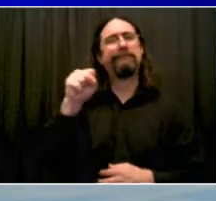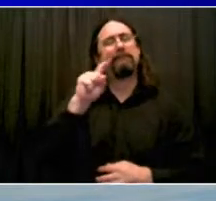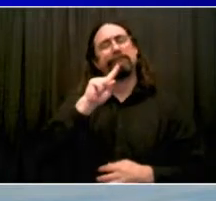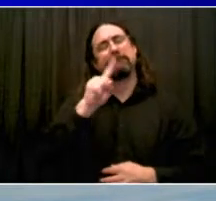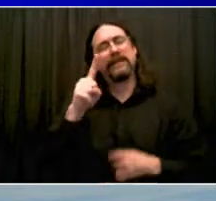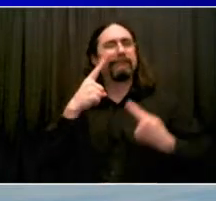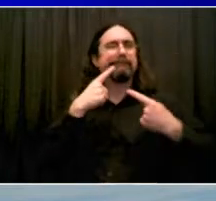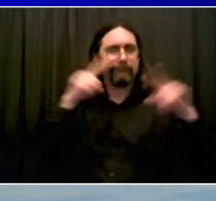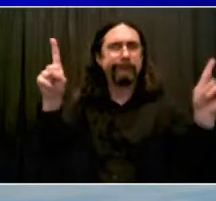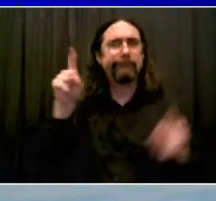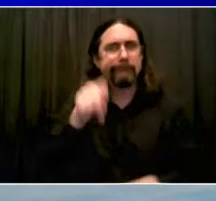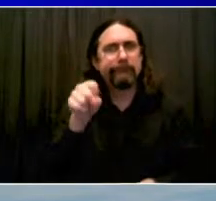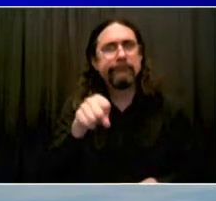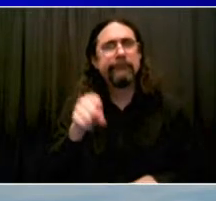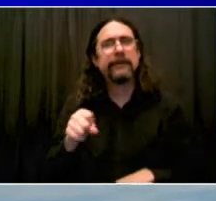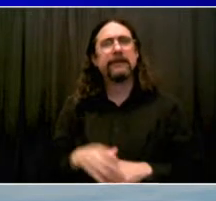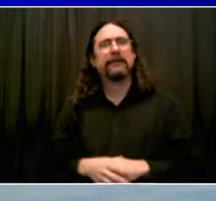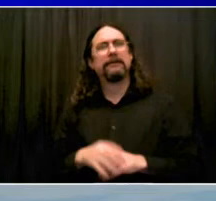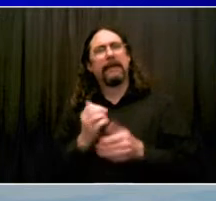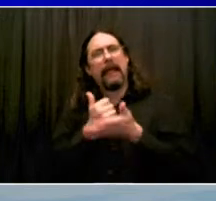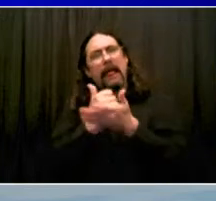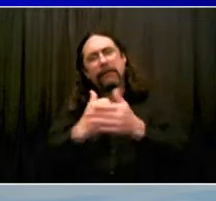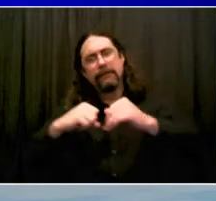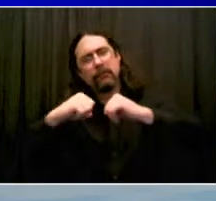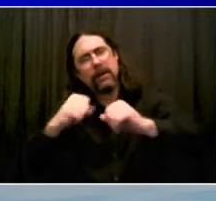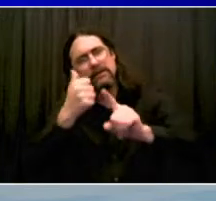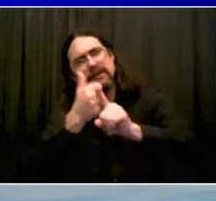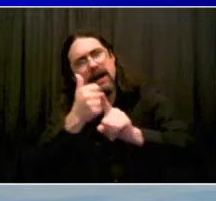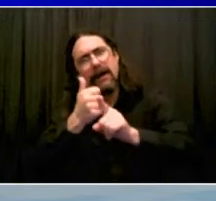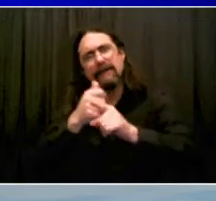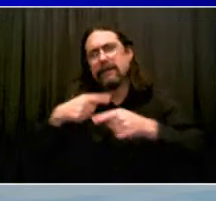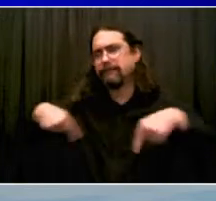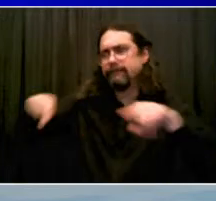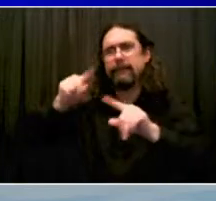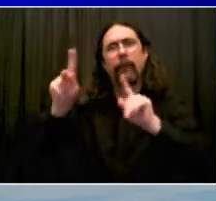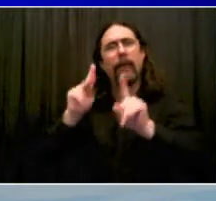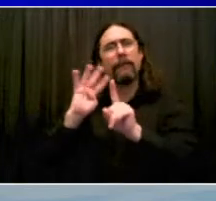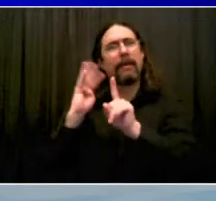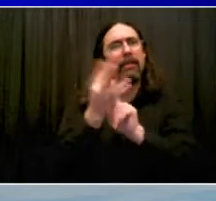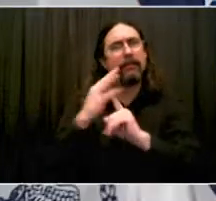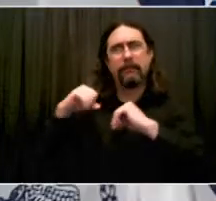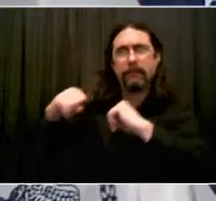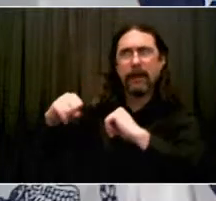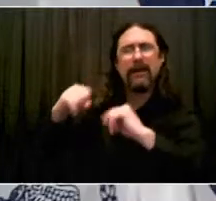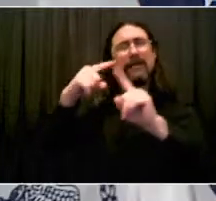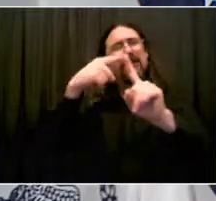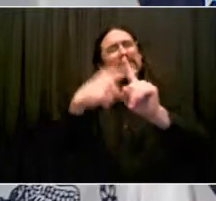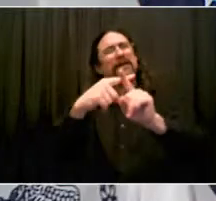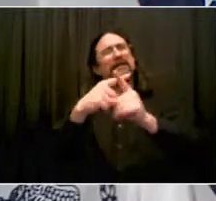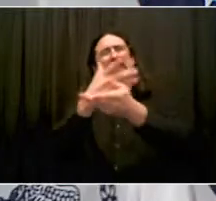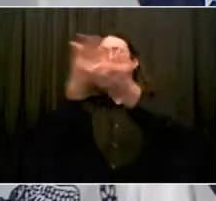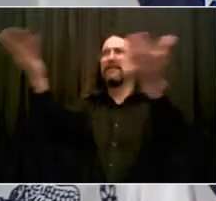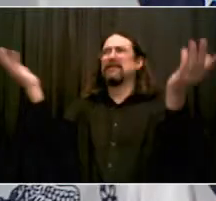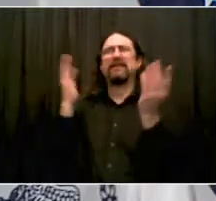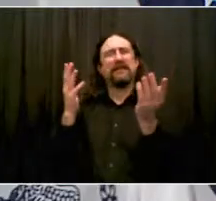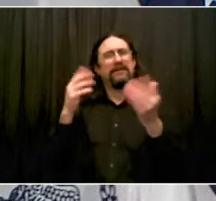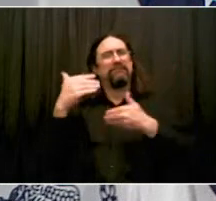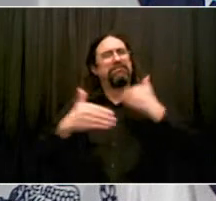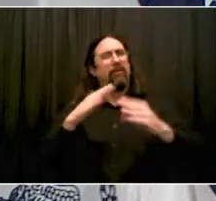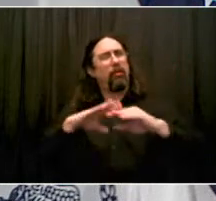1st. We all got a little bit of work to do, but we can get there together. Now, this is all about a recovery for all of